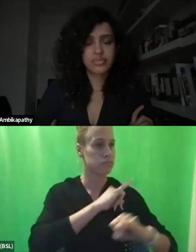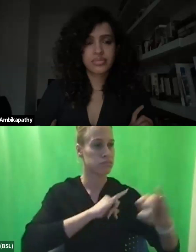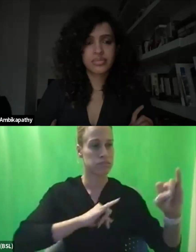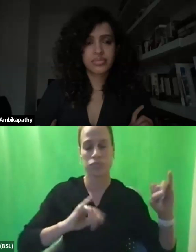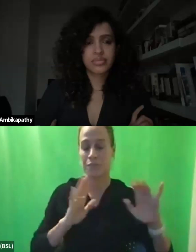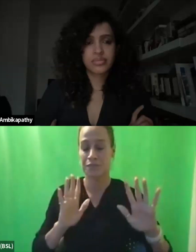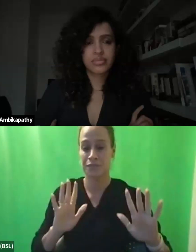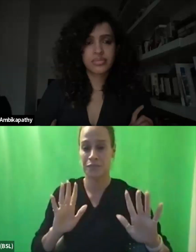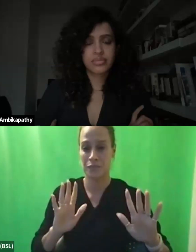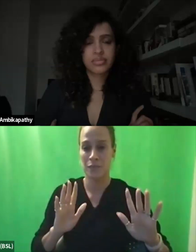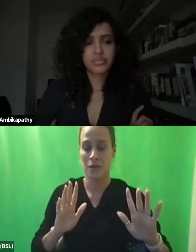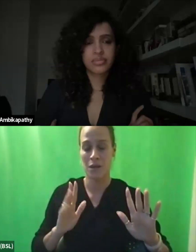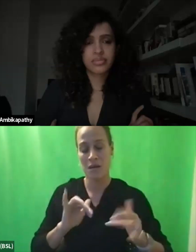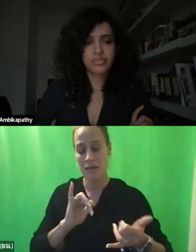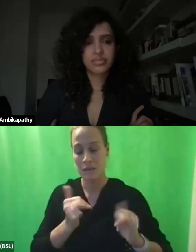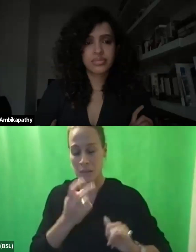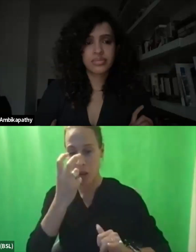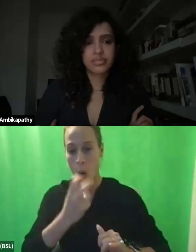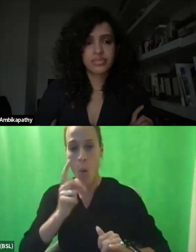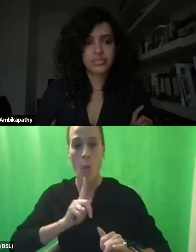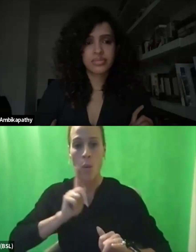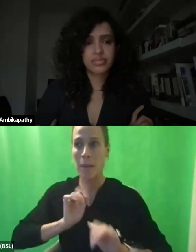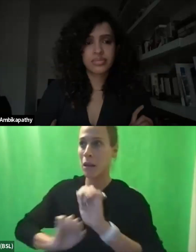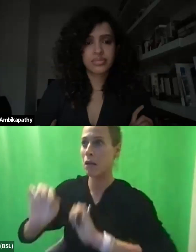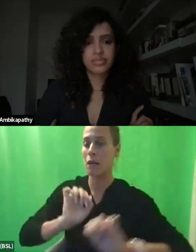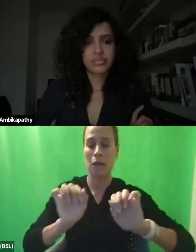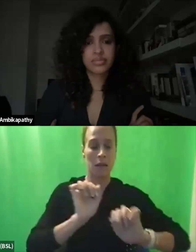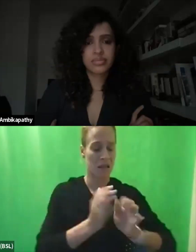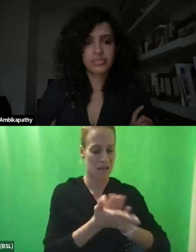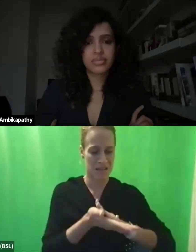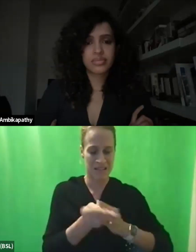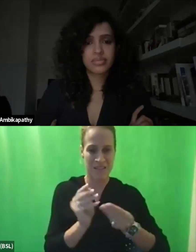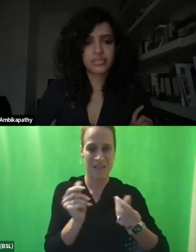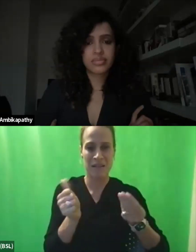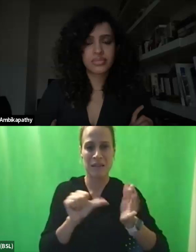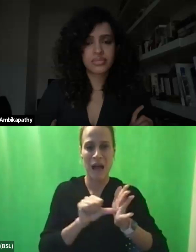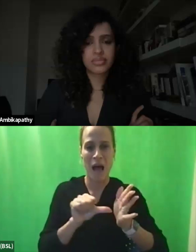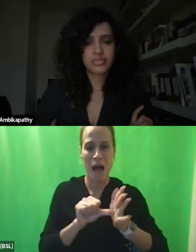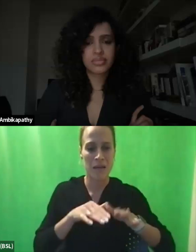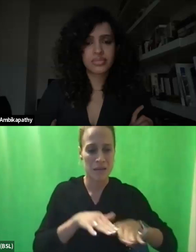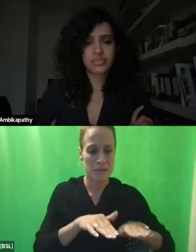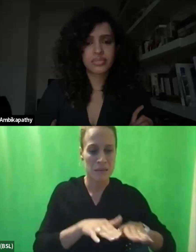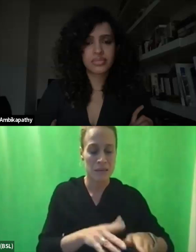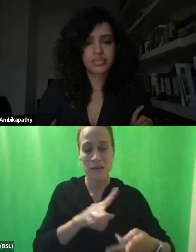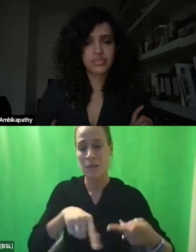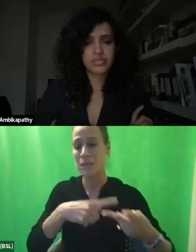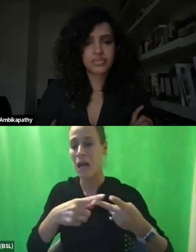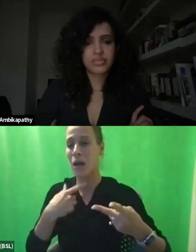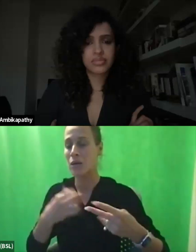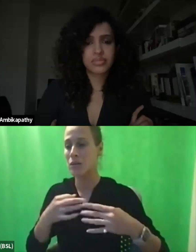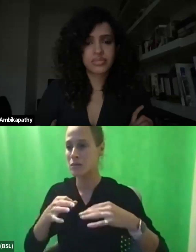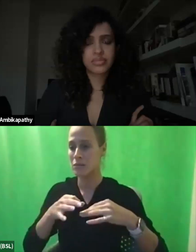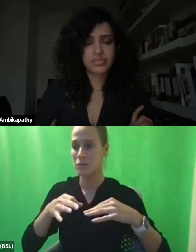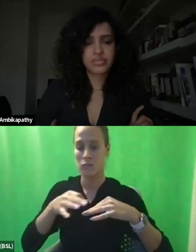Sometimes old women fending for themselves, their hands already leathery, sometimes widows out of luck, confounded